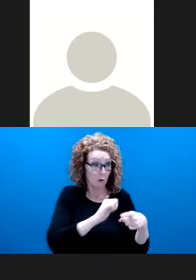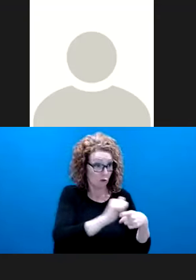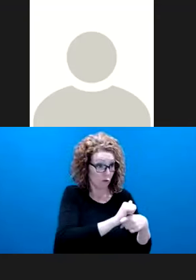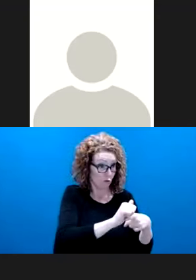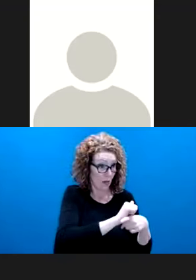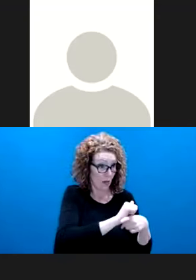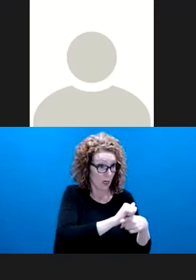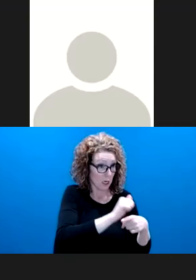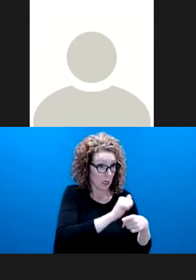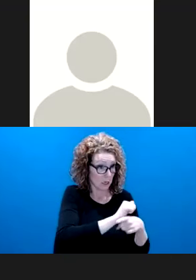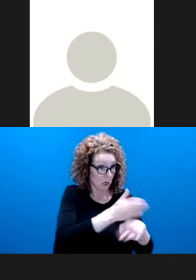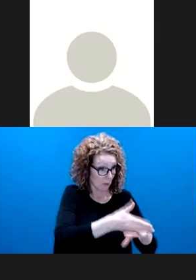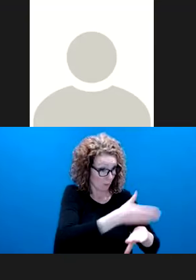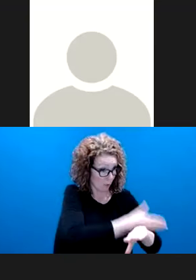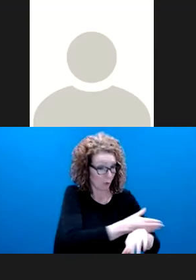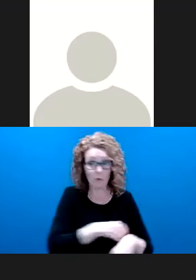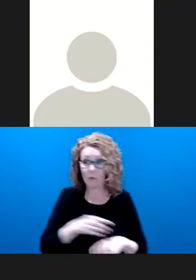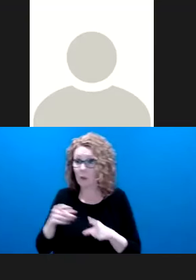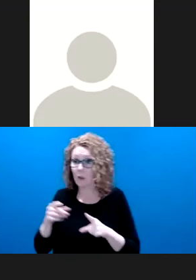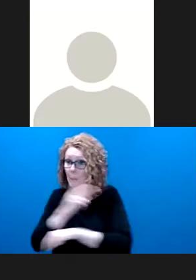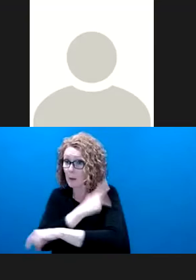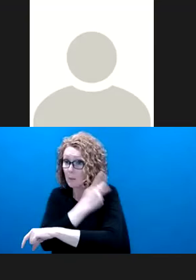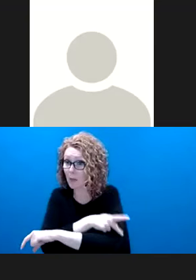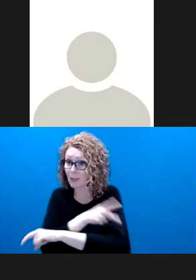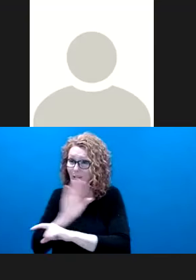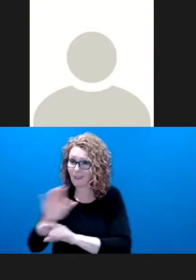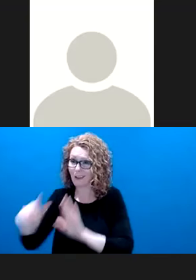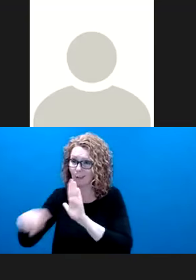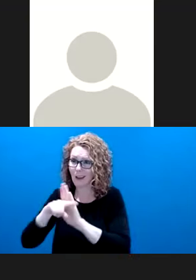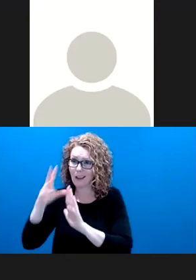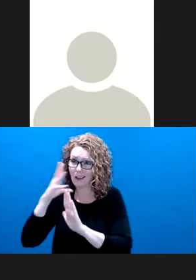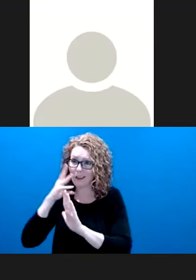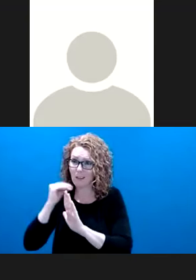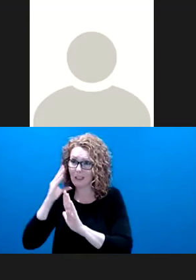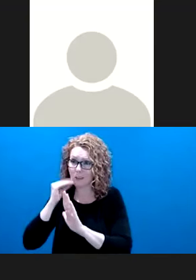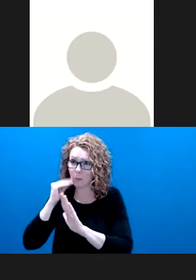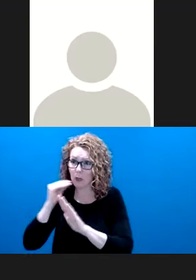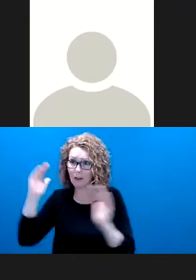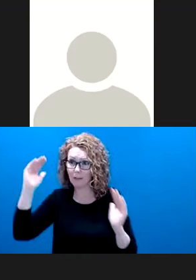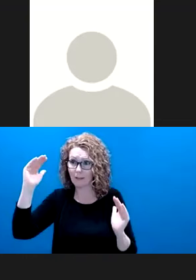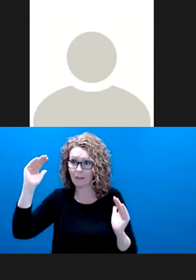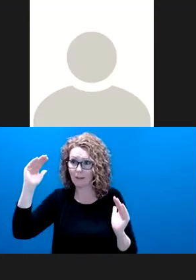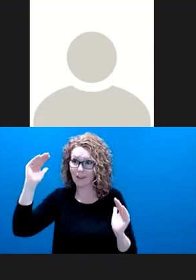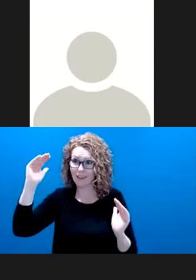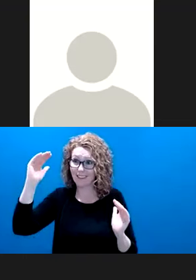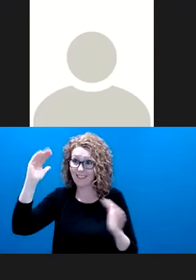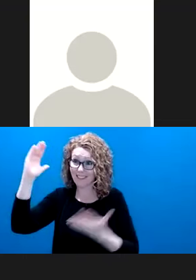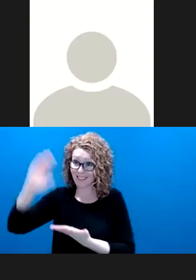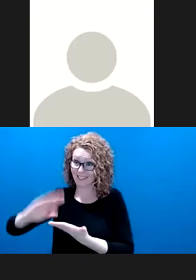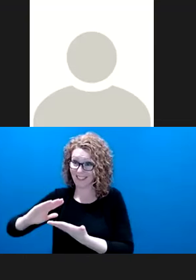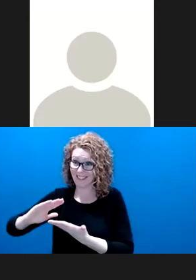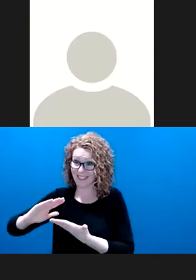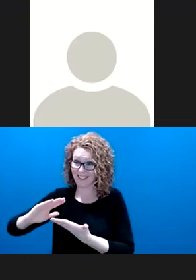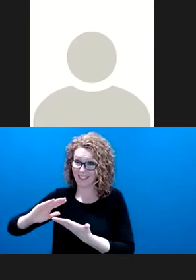negative experiences with our patients and the increase in training that our providers or practitioners have